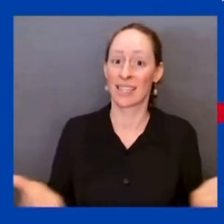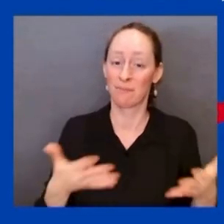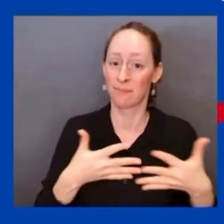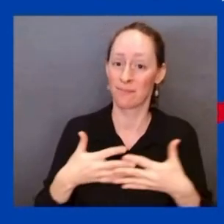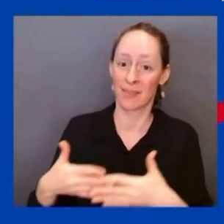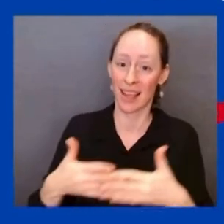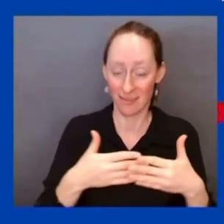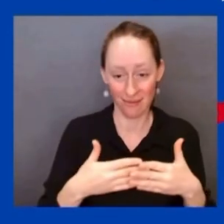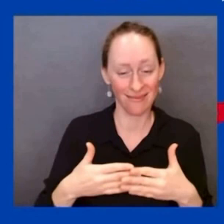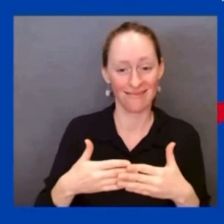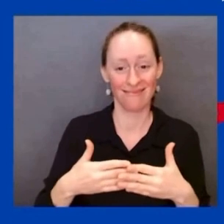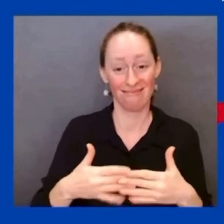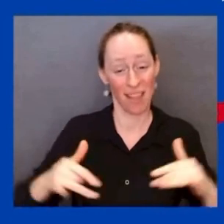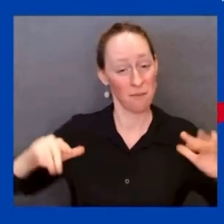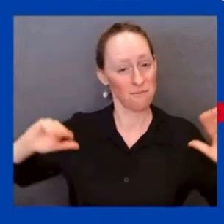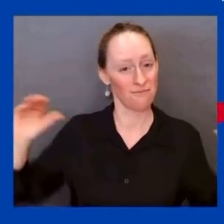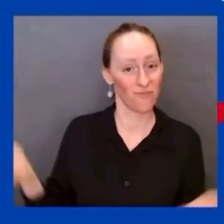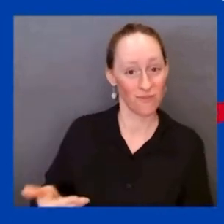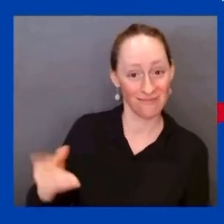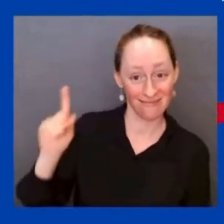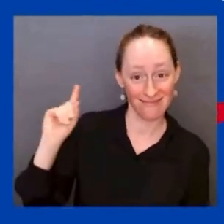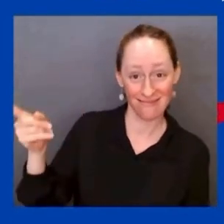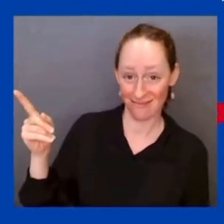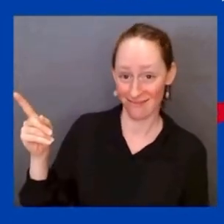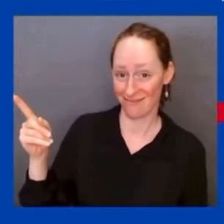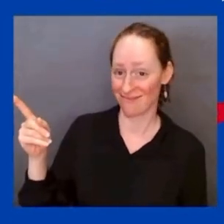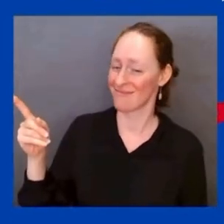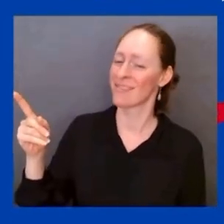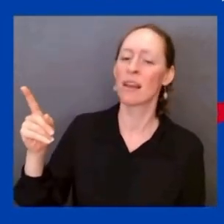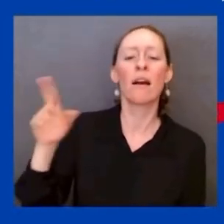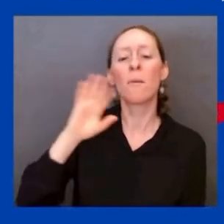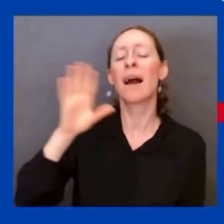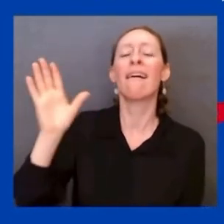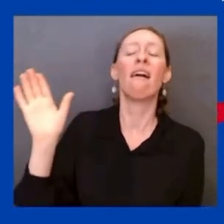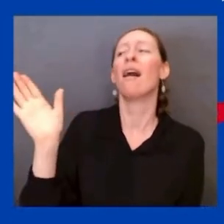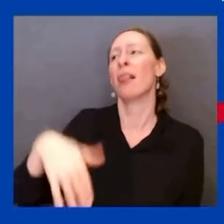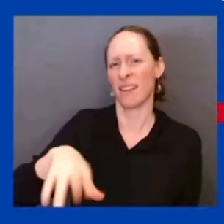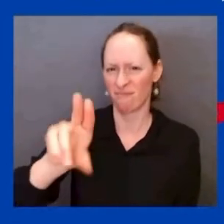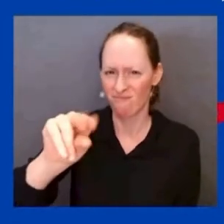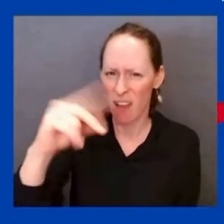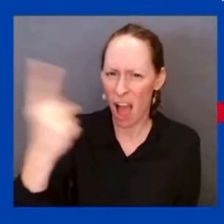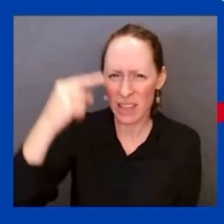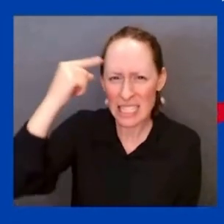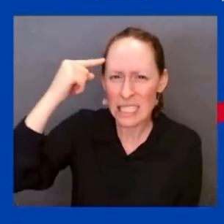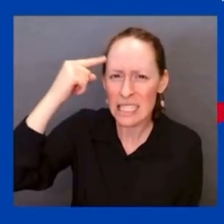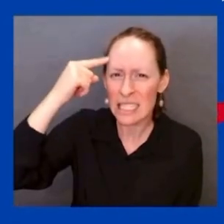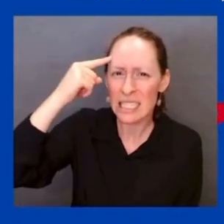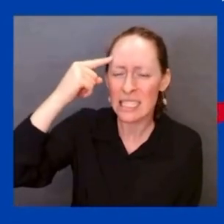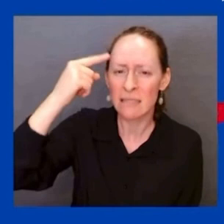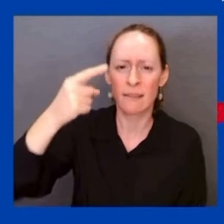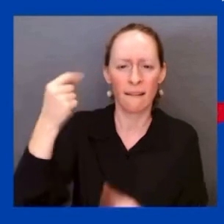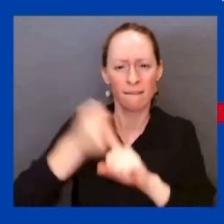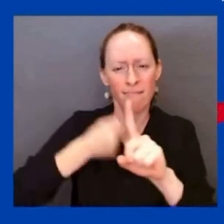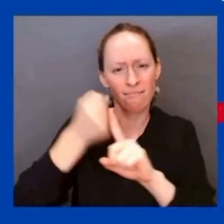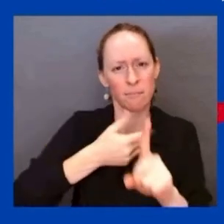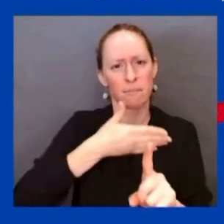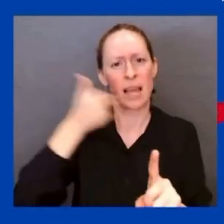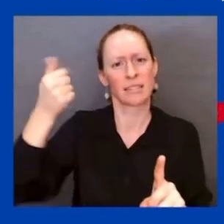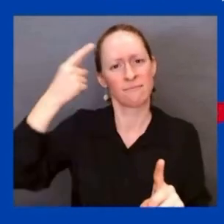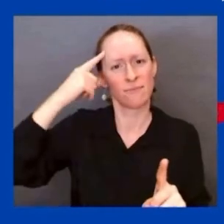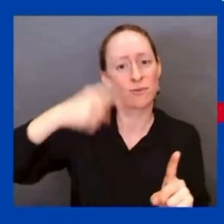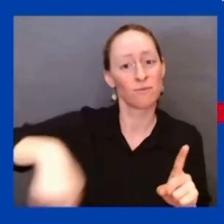important teachers and unions are to our students and to our country. My husband,